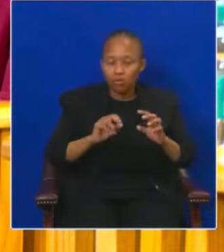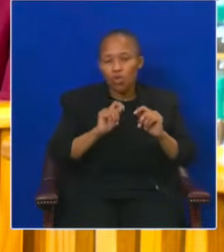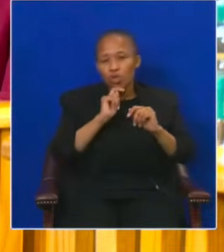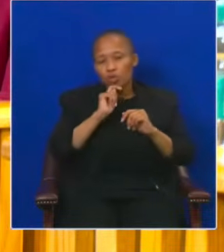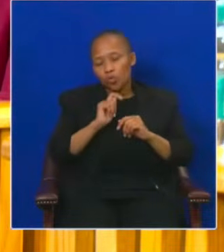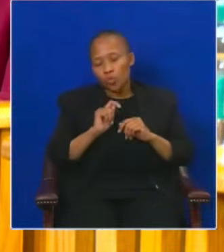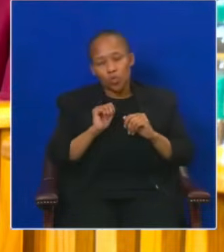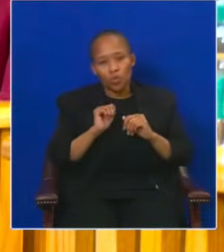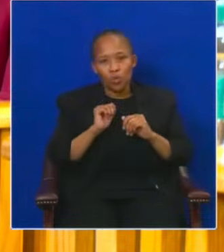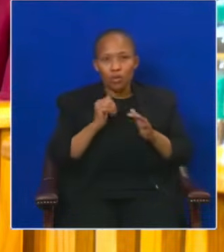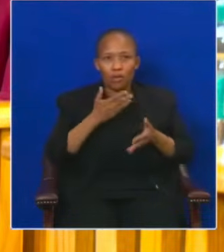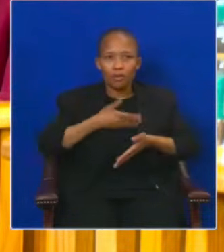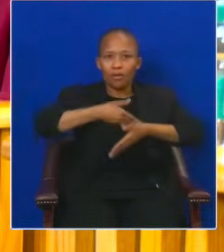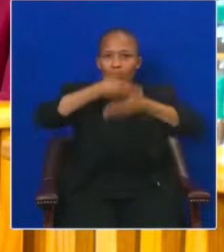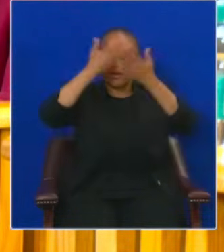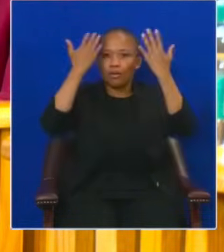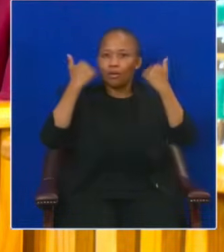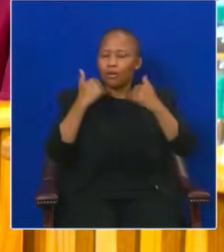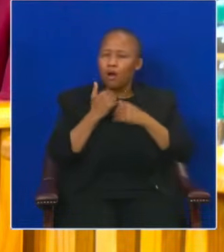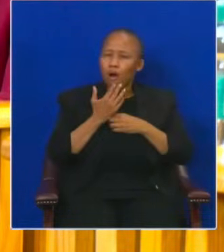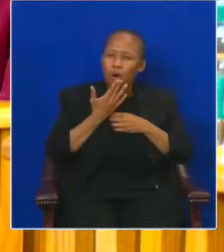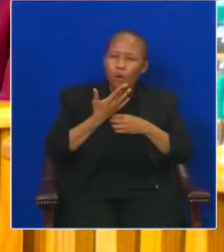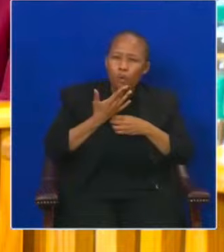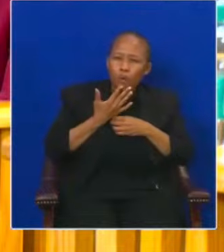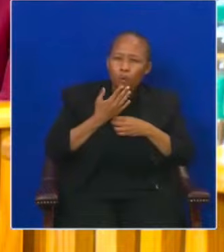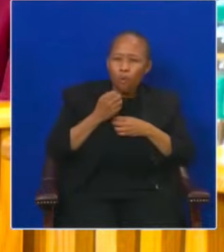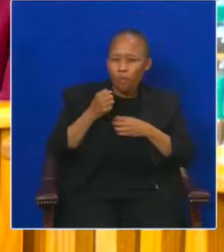the third party was.